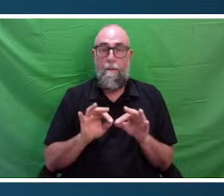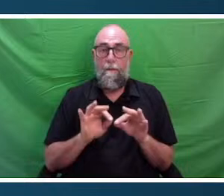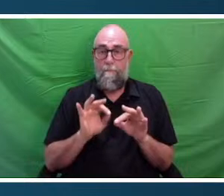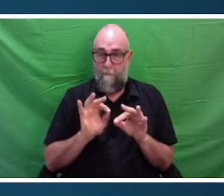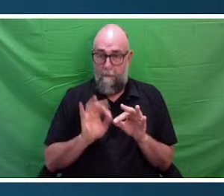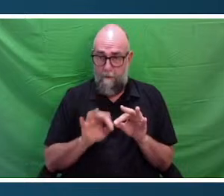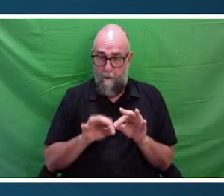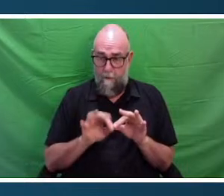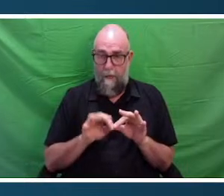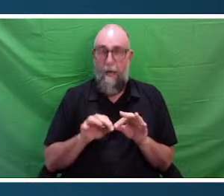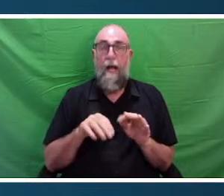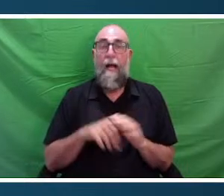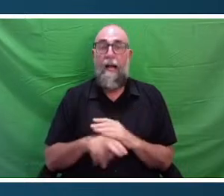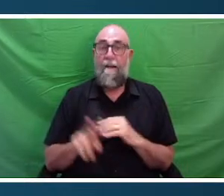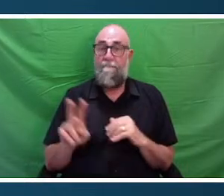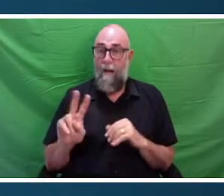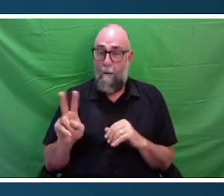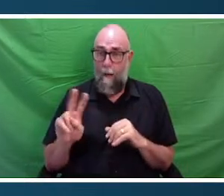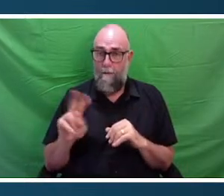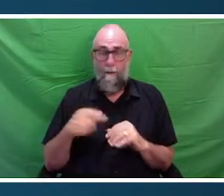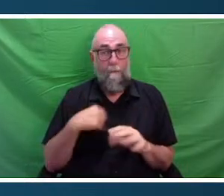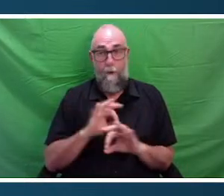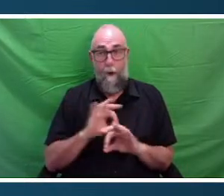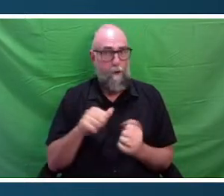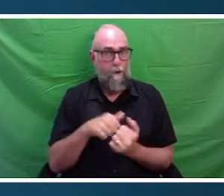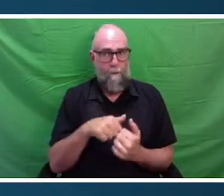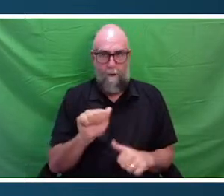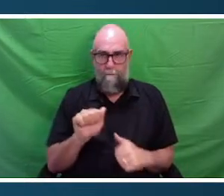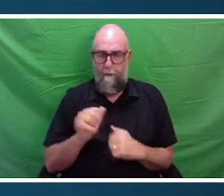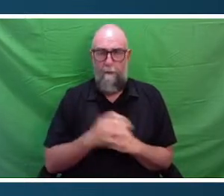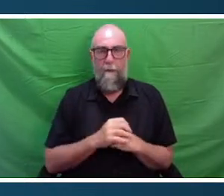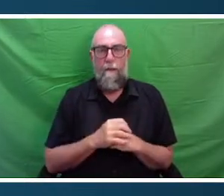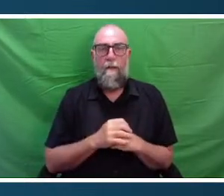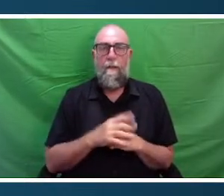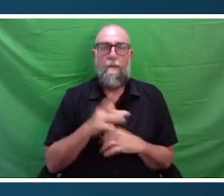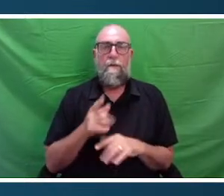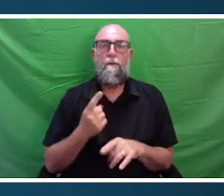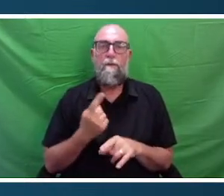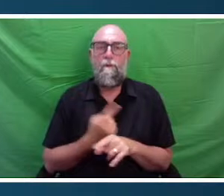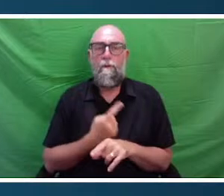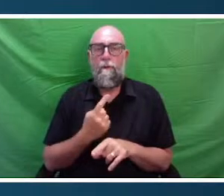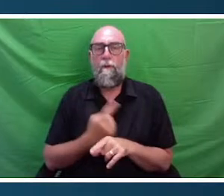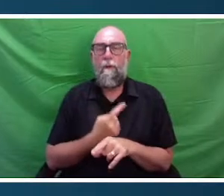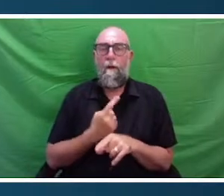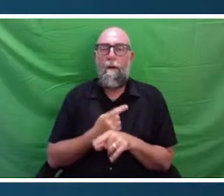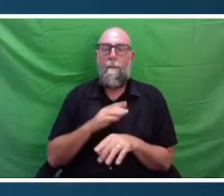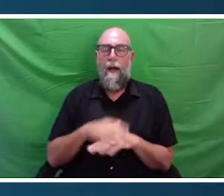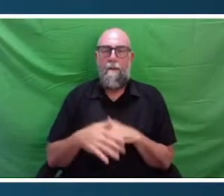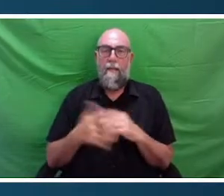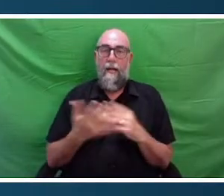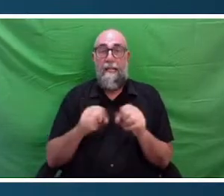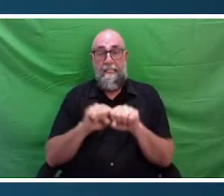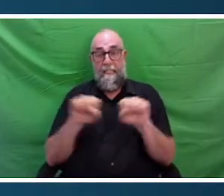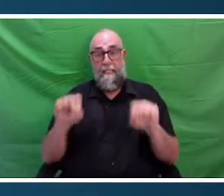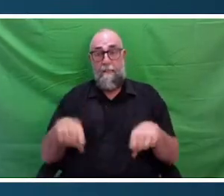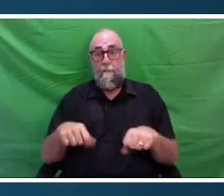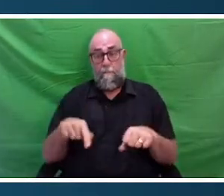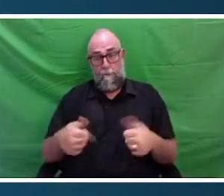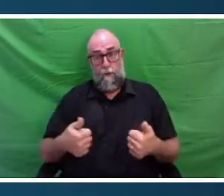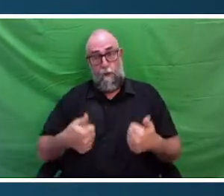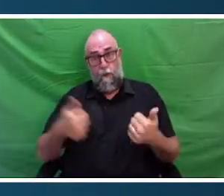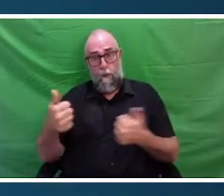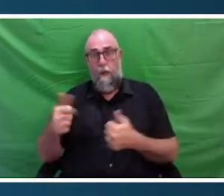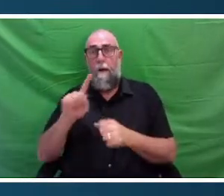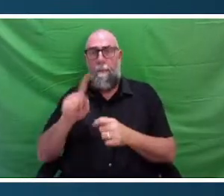in Australia. So you made the comment there about the system works, you know, but don't throw the baby out with the bathwater. I suppose it's timely that